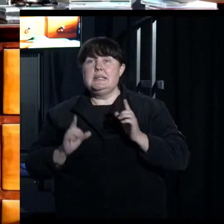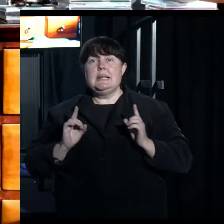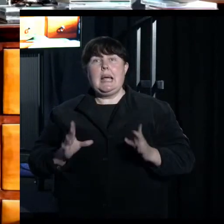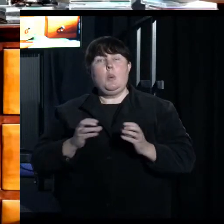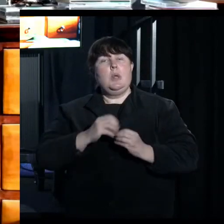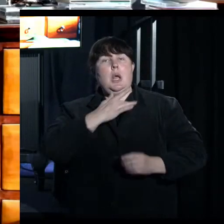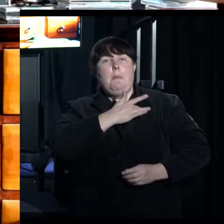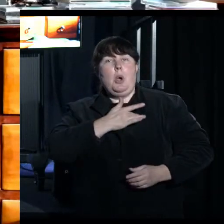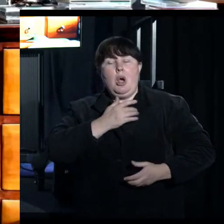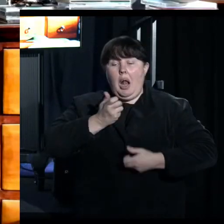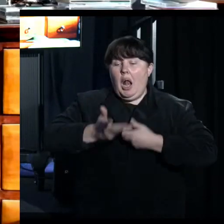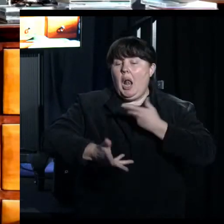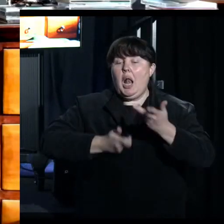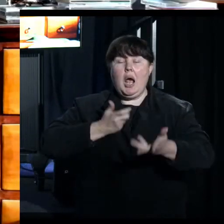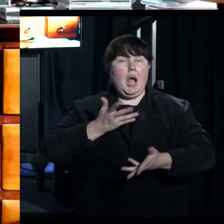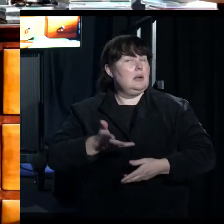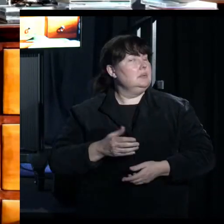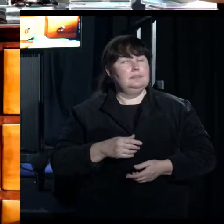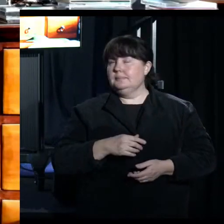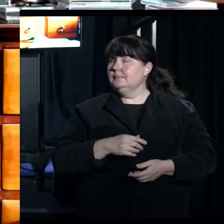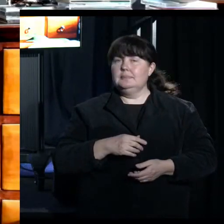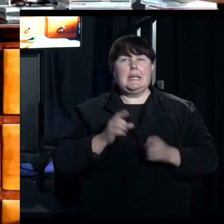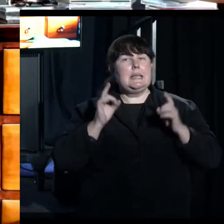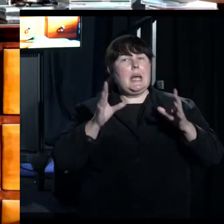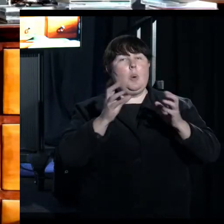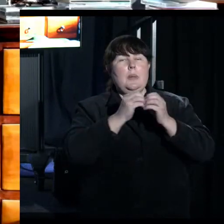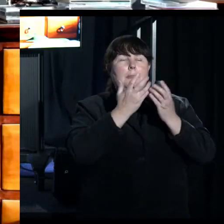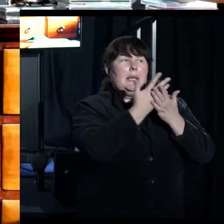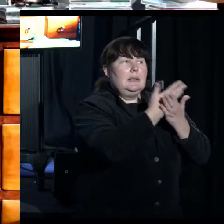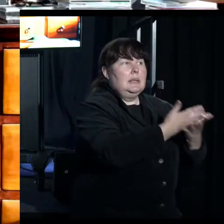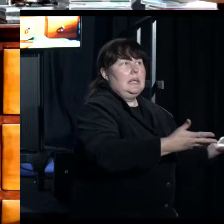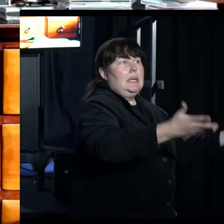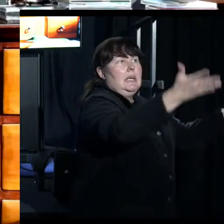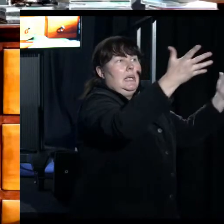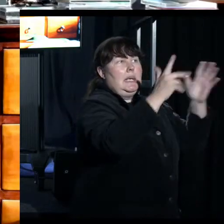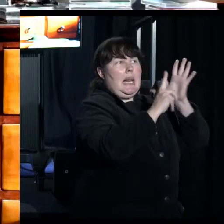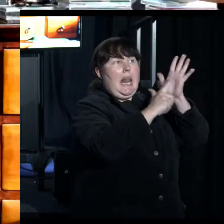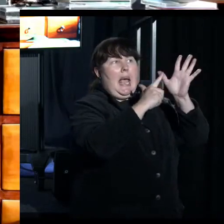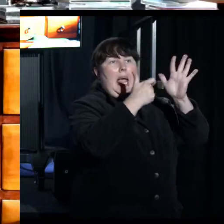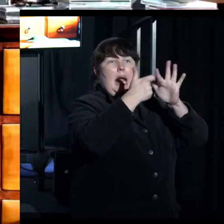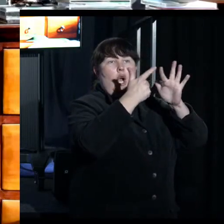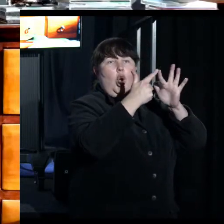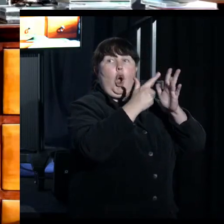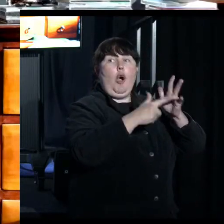And 9 times out of 10, it'll say what you wanted to say.